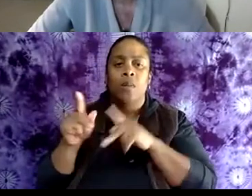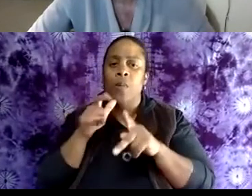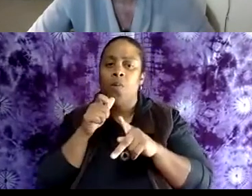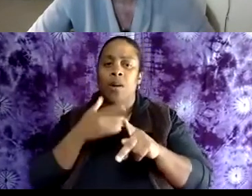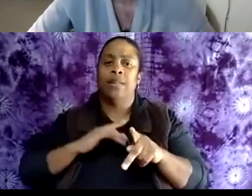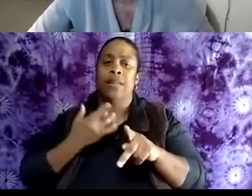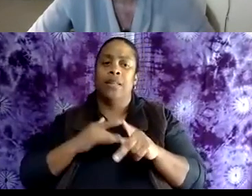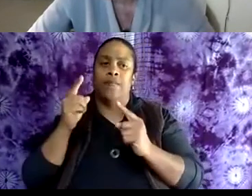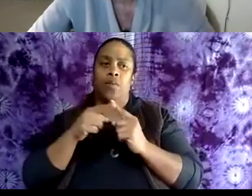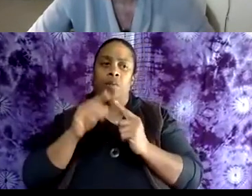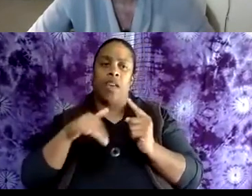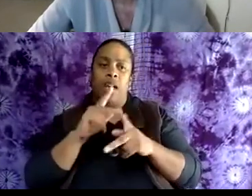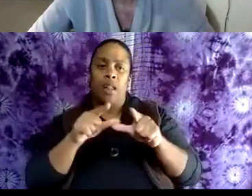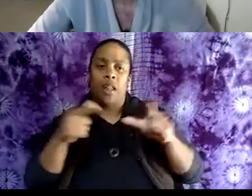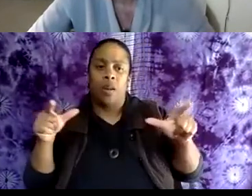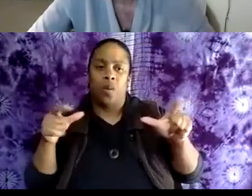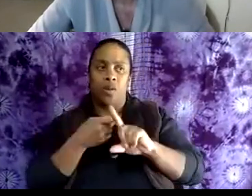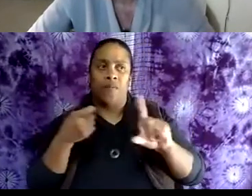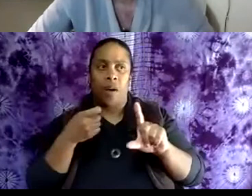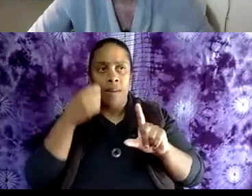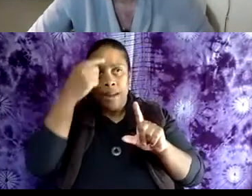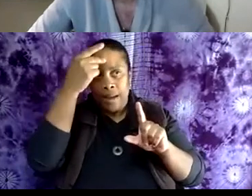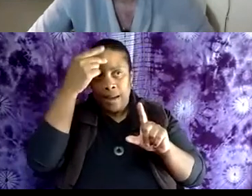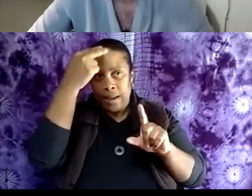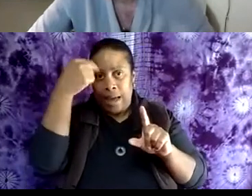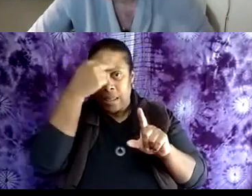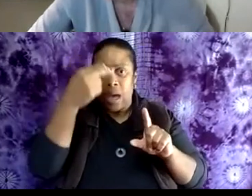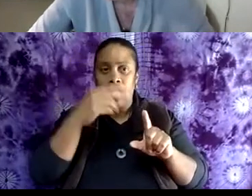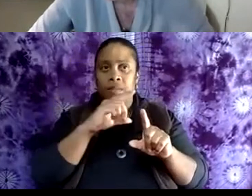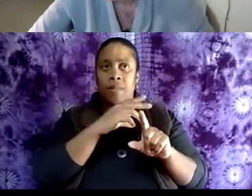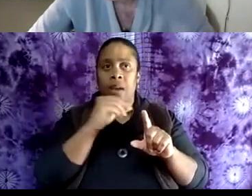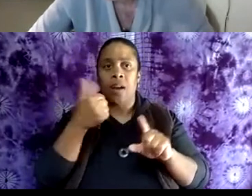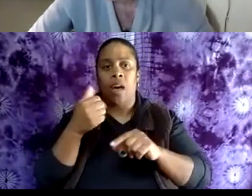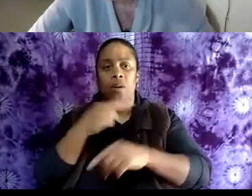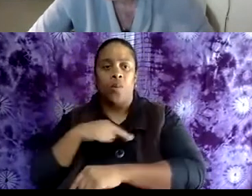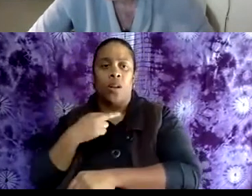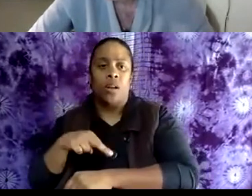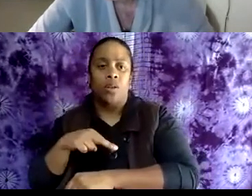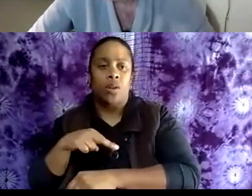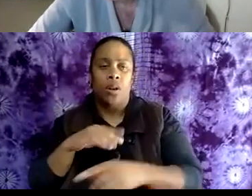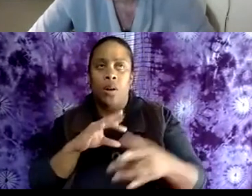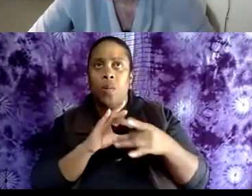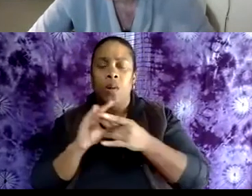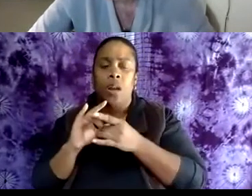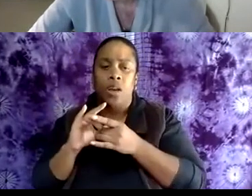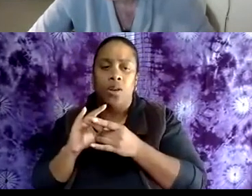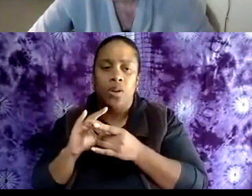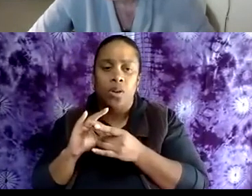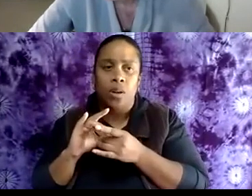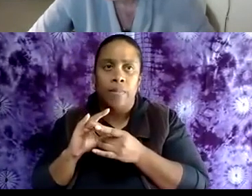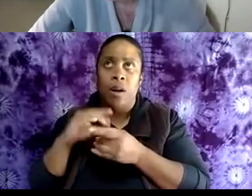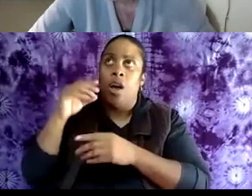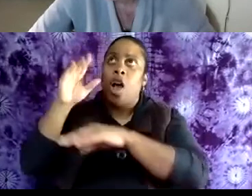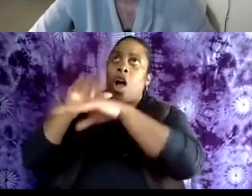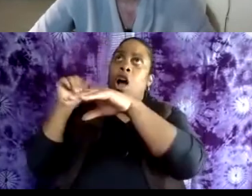from Catholicism and or otherwise other traditions. Then again, the relationship of evoking a deity and our spirit being is very